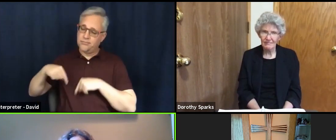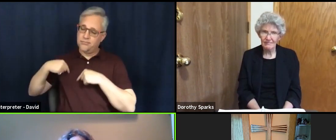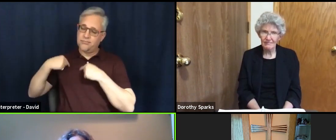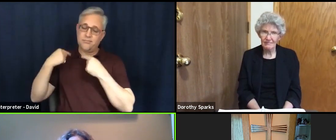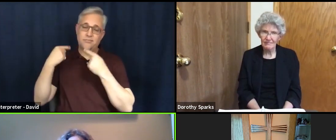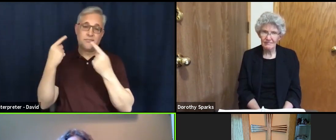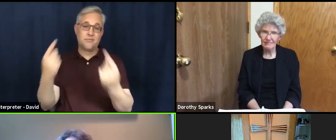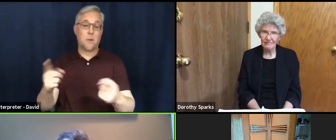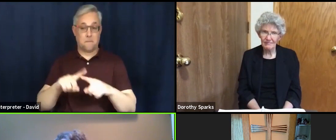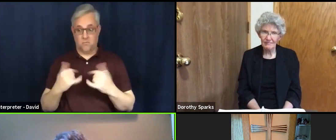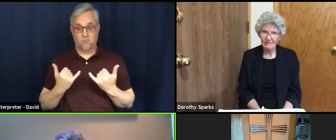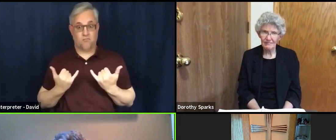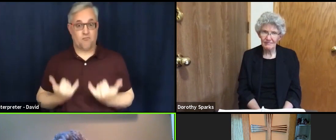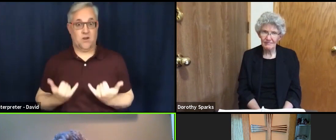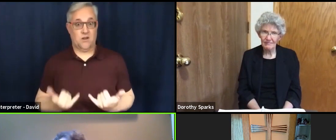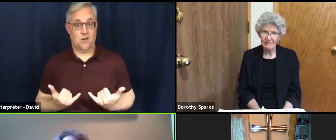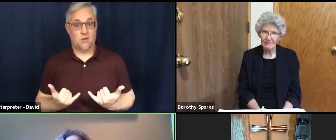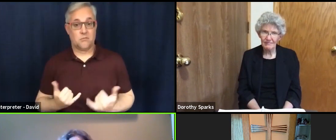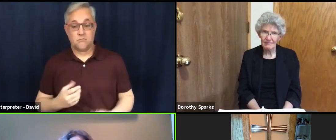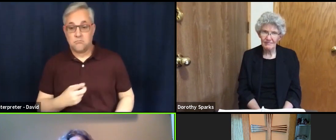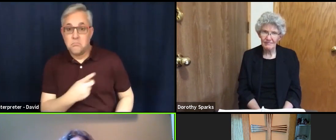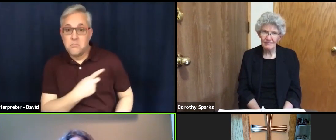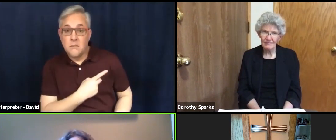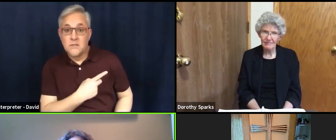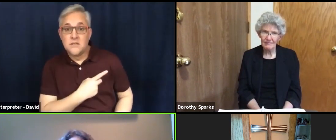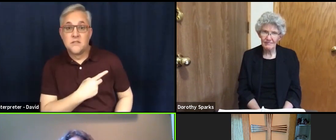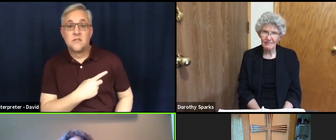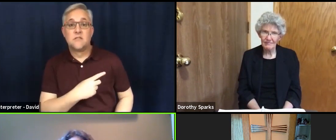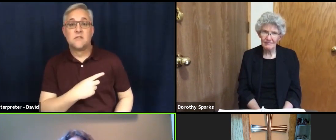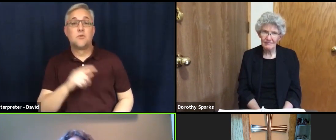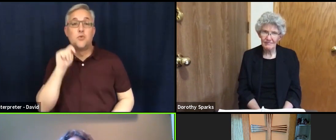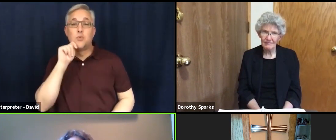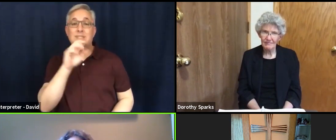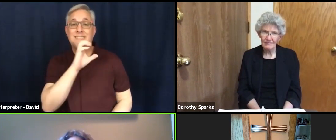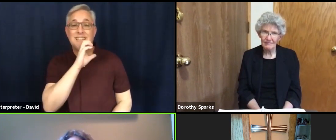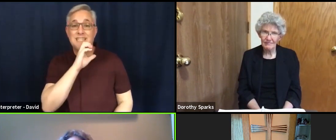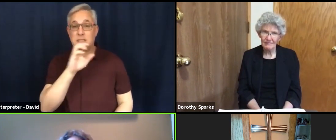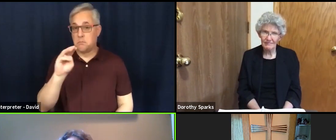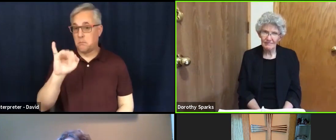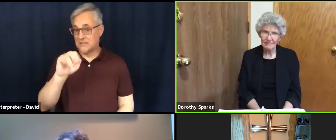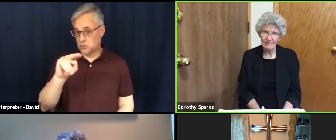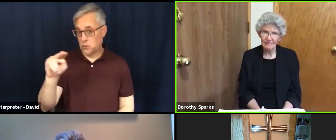Twin Cities, in Minnesota,